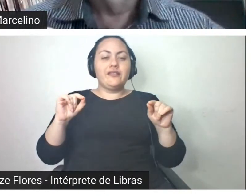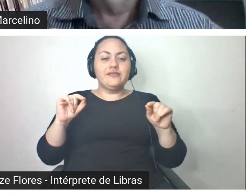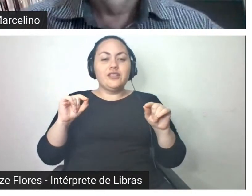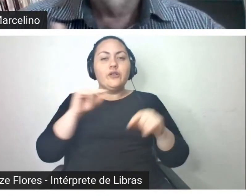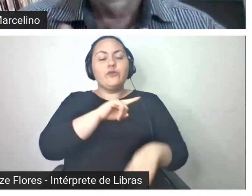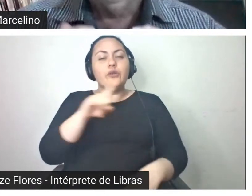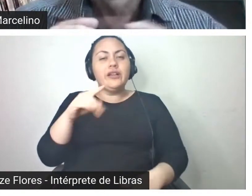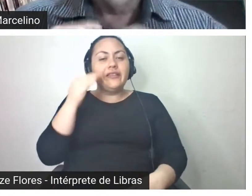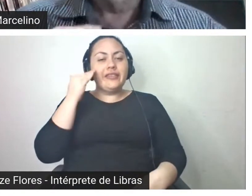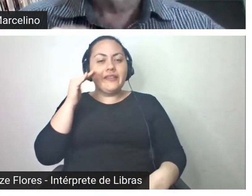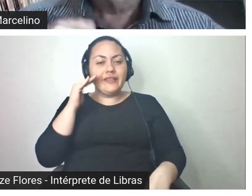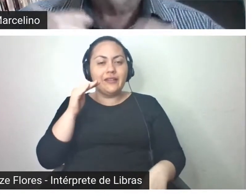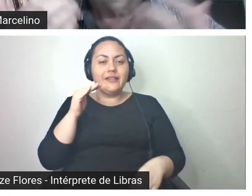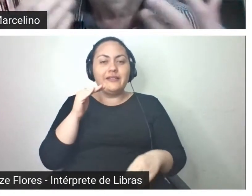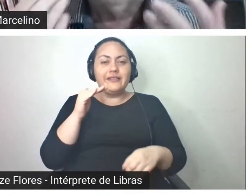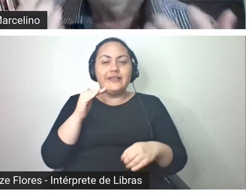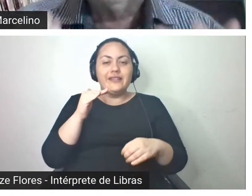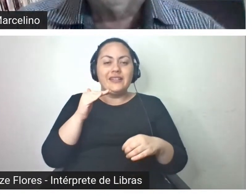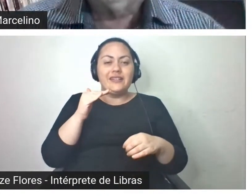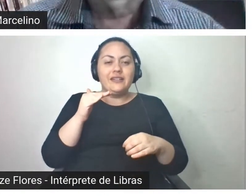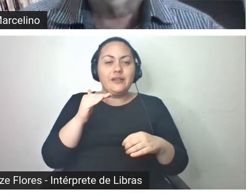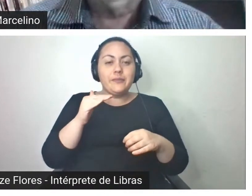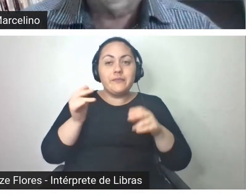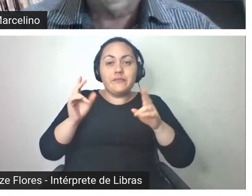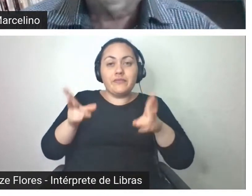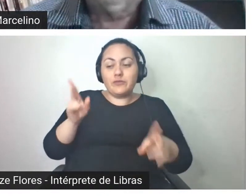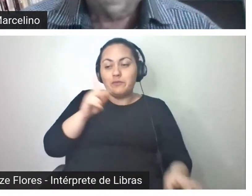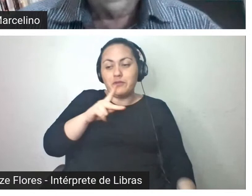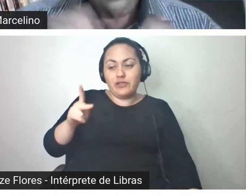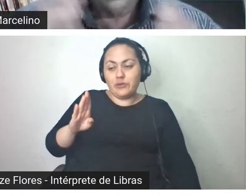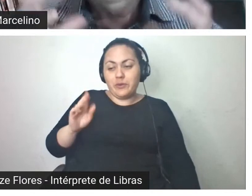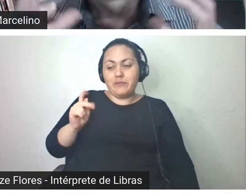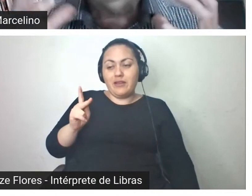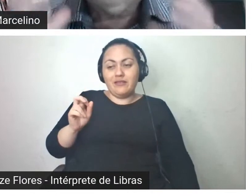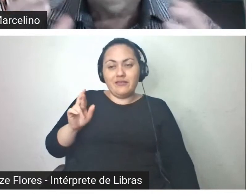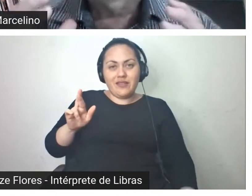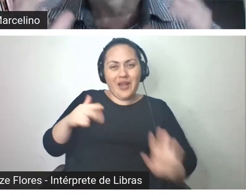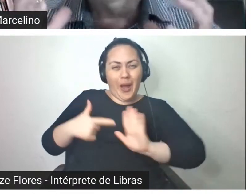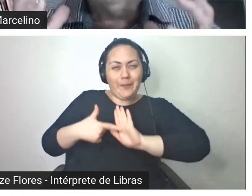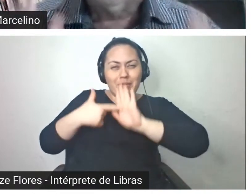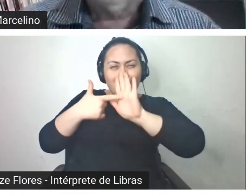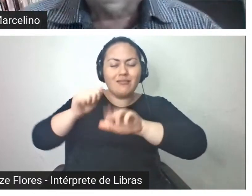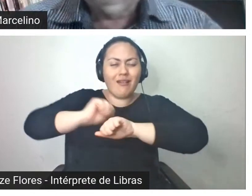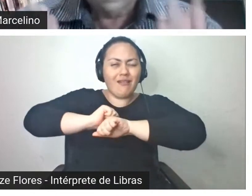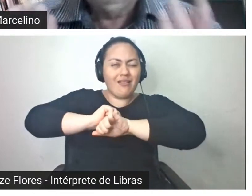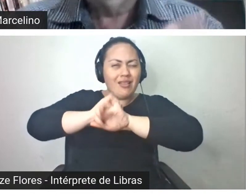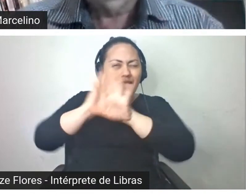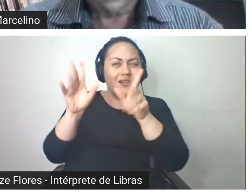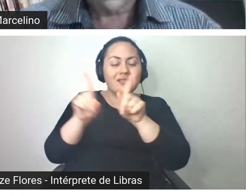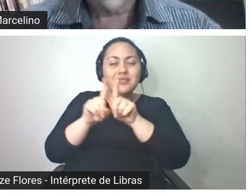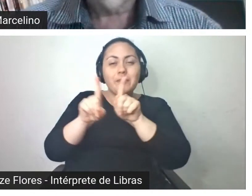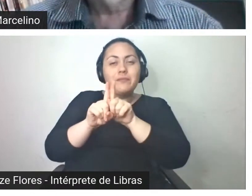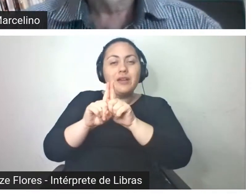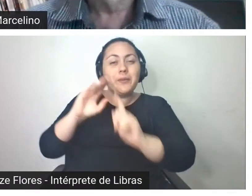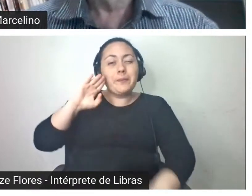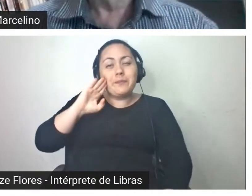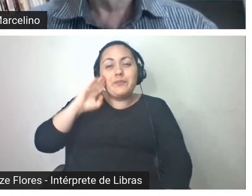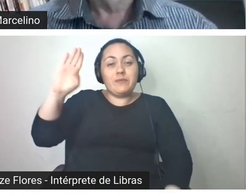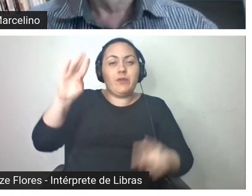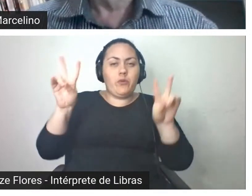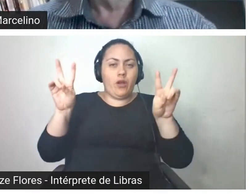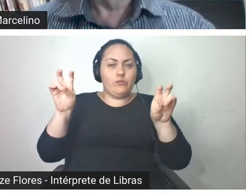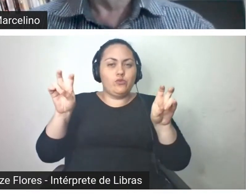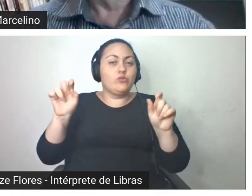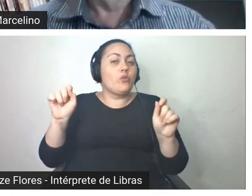clareza da apresentação do professor Baker e a ideia central. To get started, I'd like